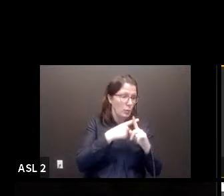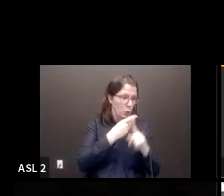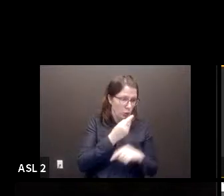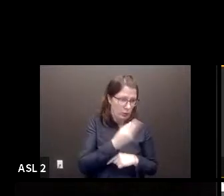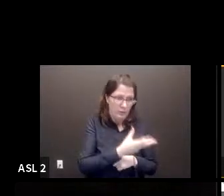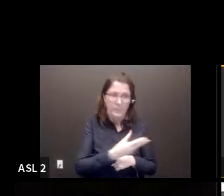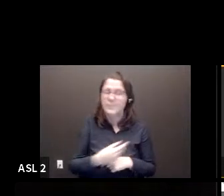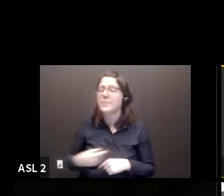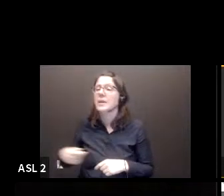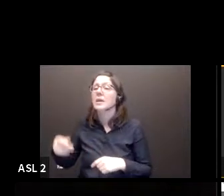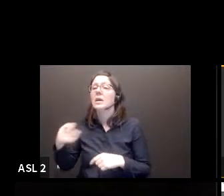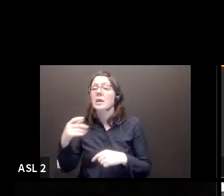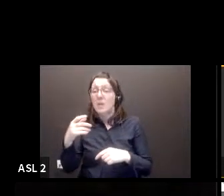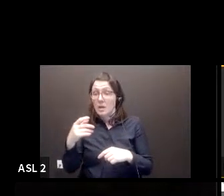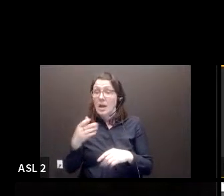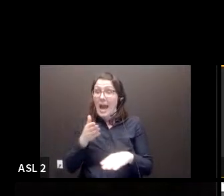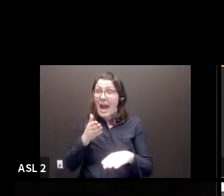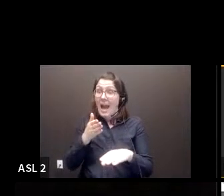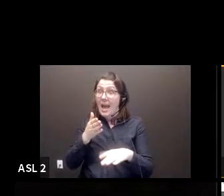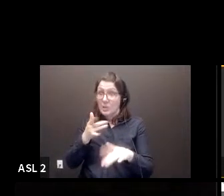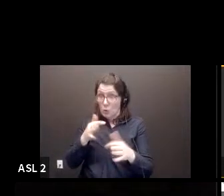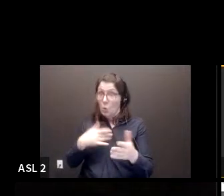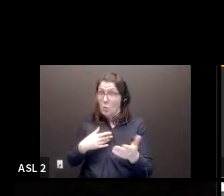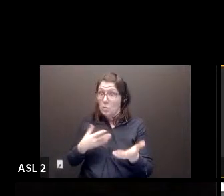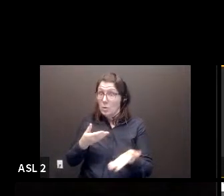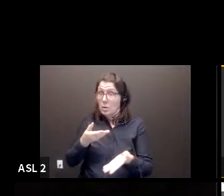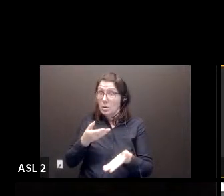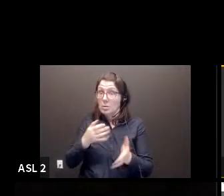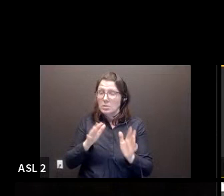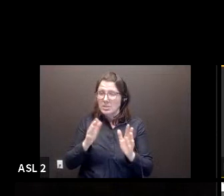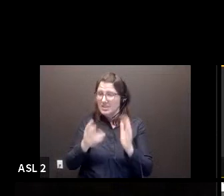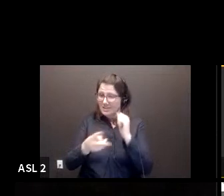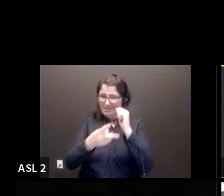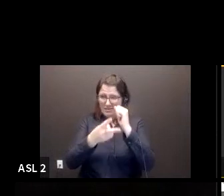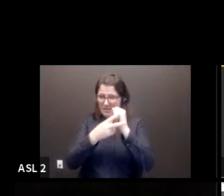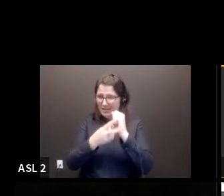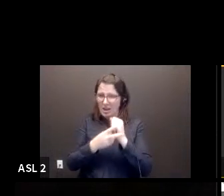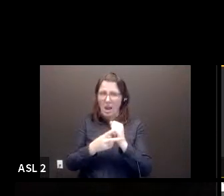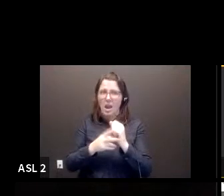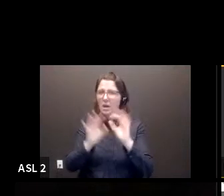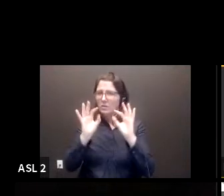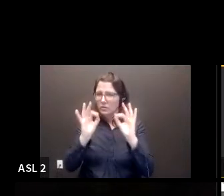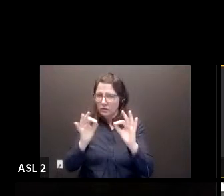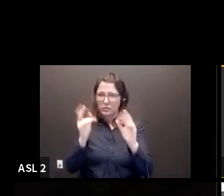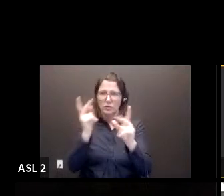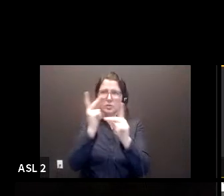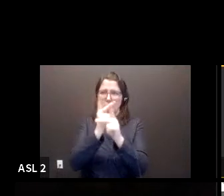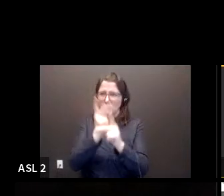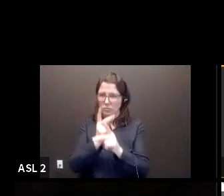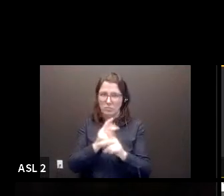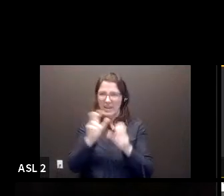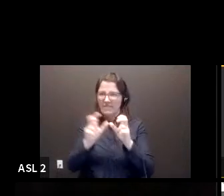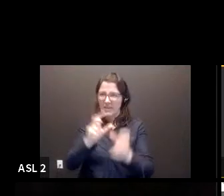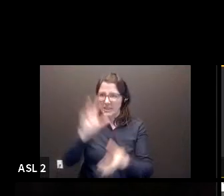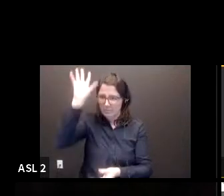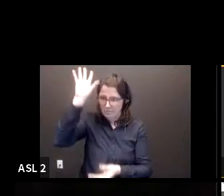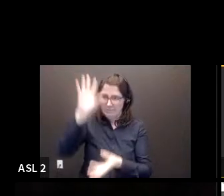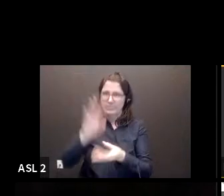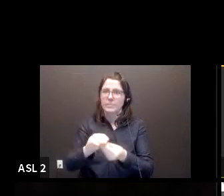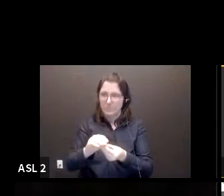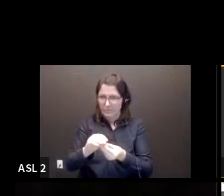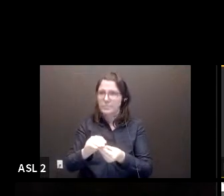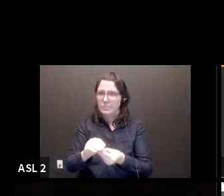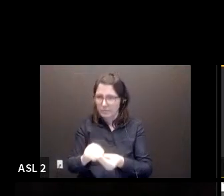14 million dollars after we go through all of our efficiency exercises and our investments so for me the the short answer